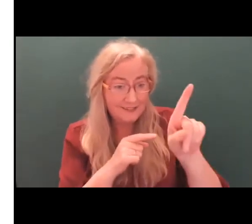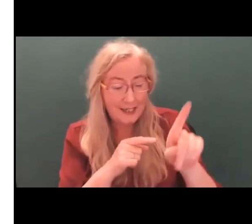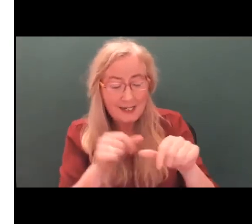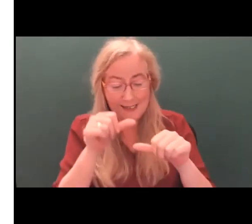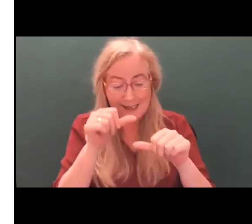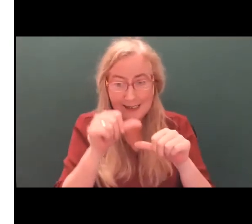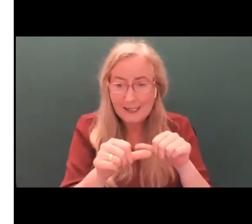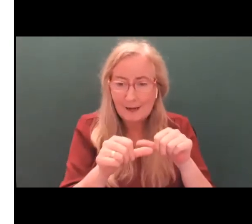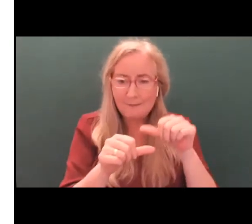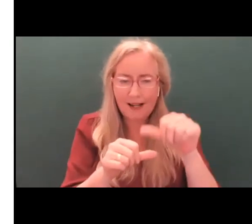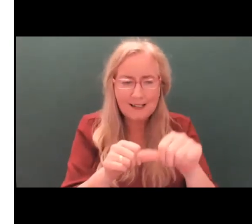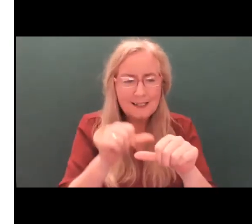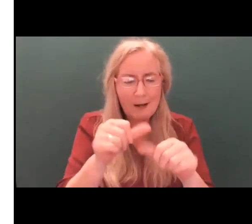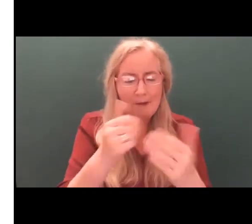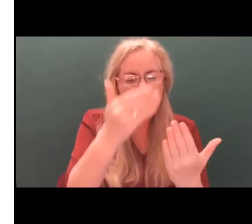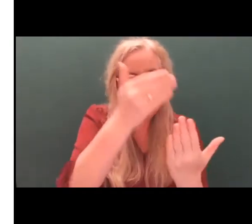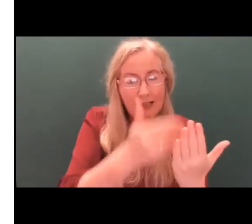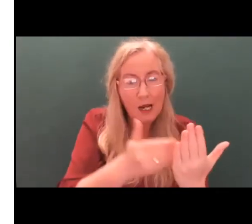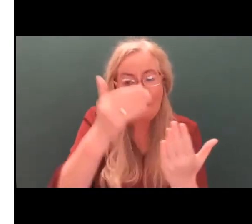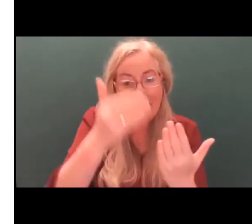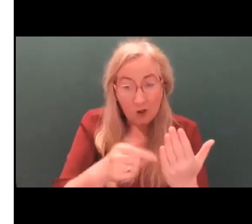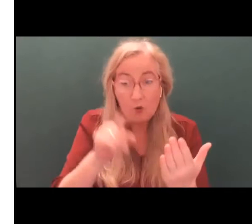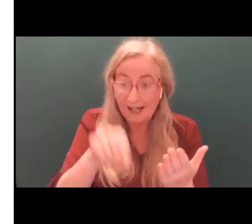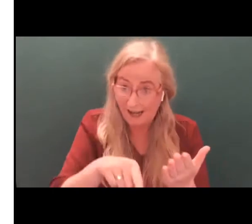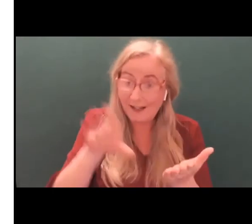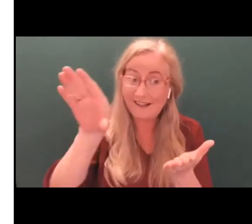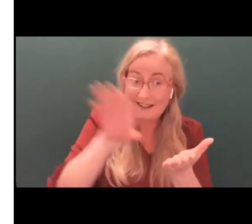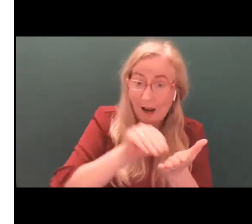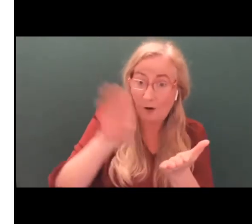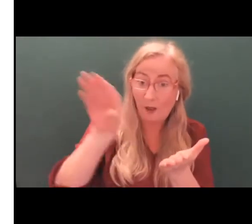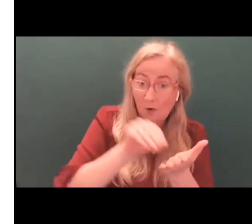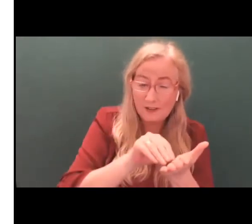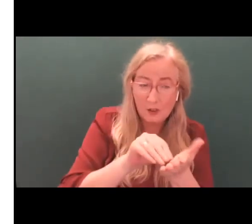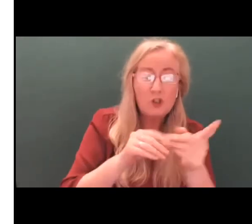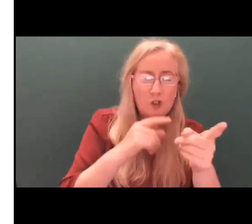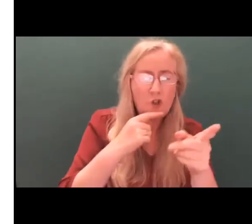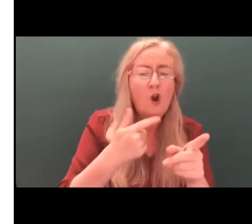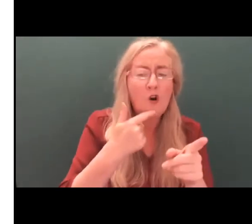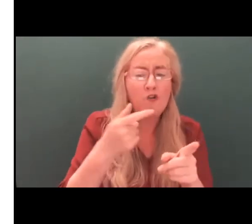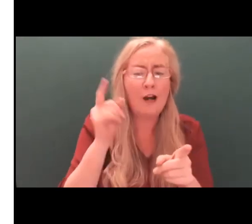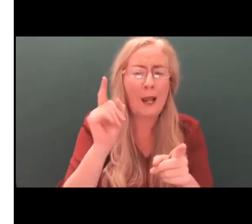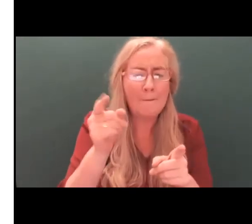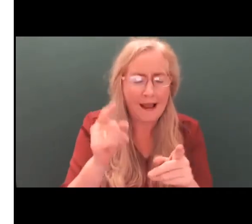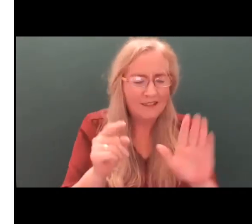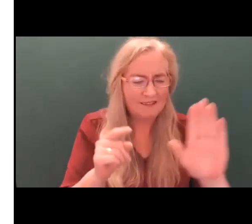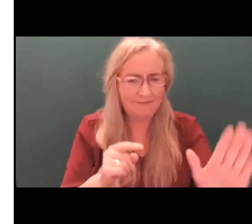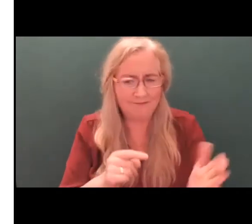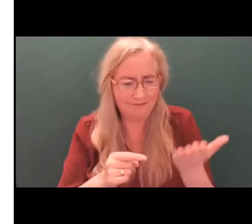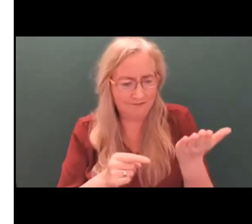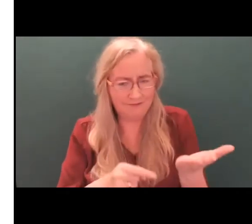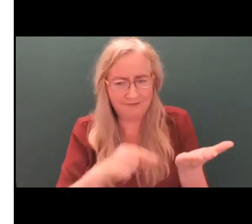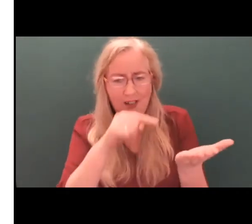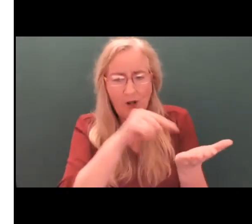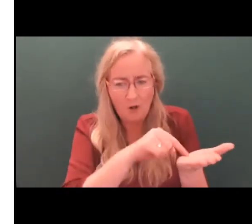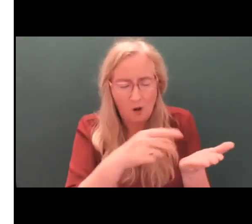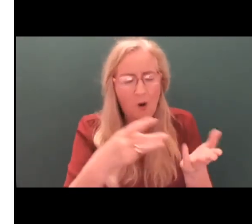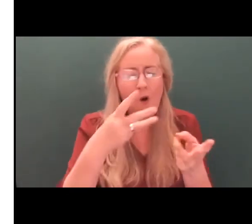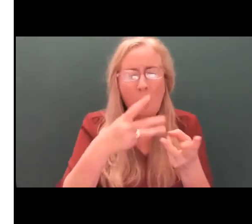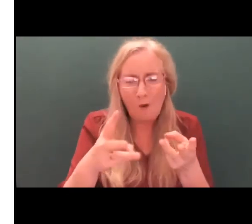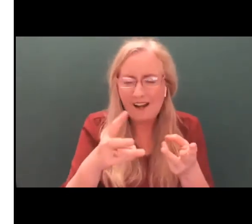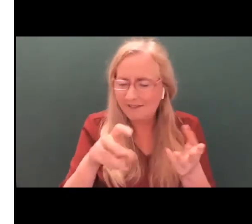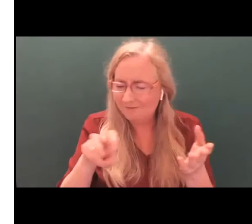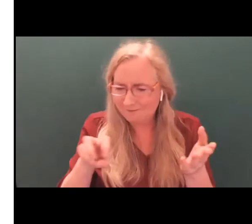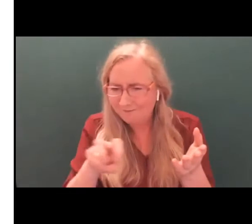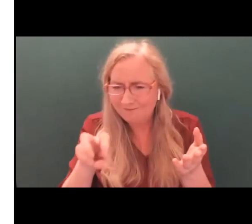step-by-step documents that you can download as well. So we just recommend that you have those to hand when you go about navigating